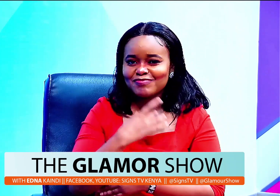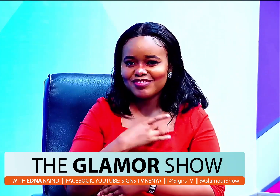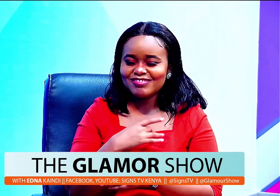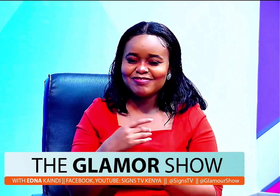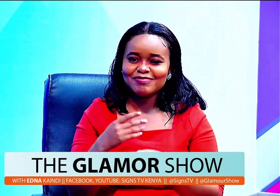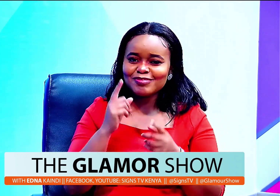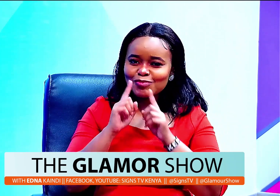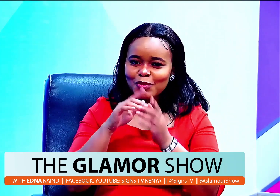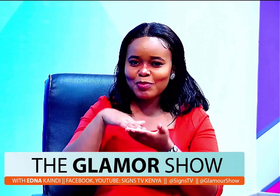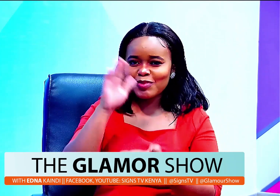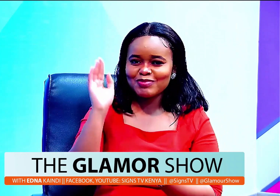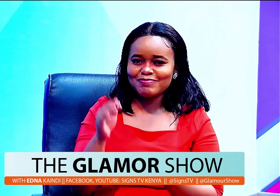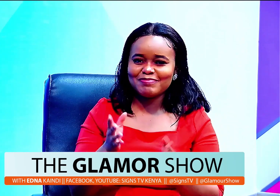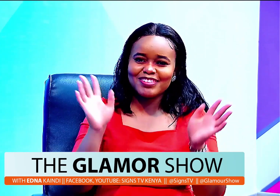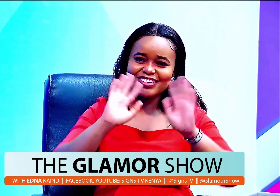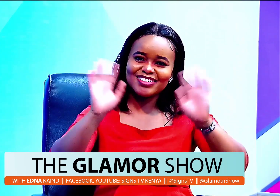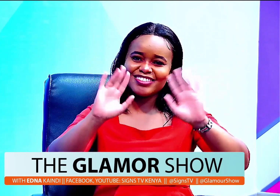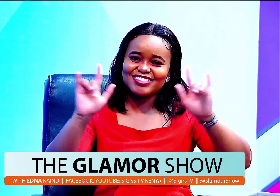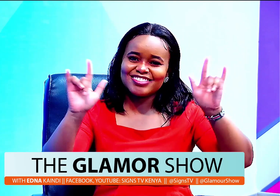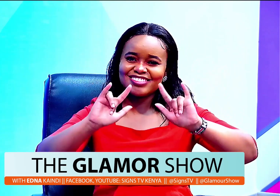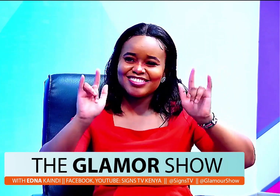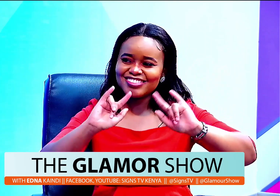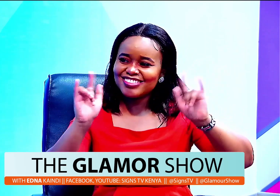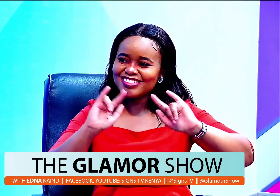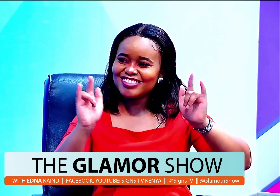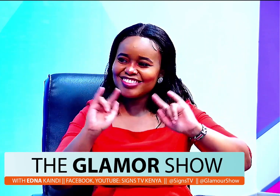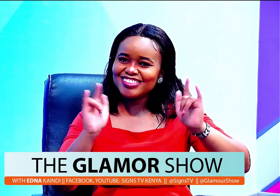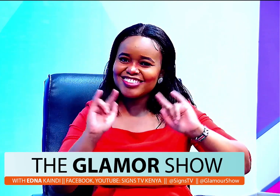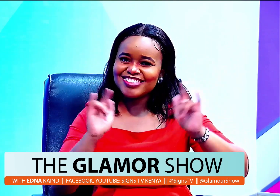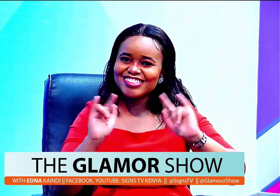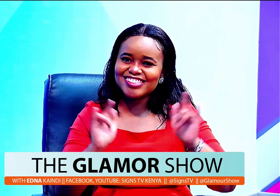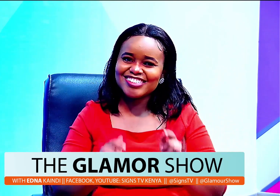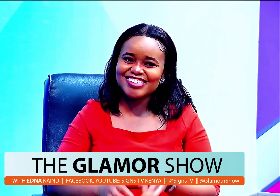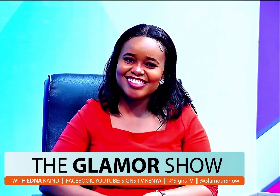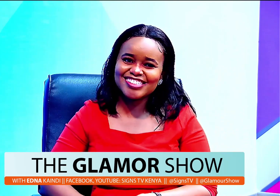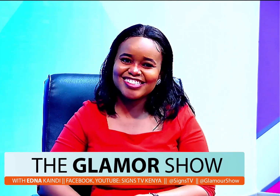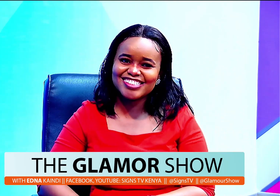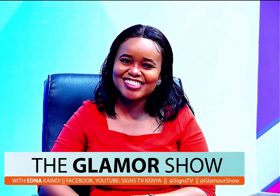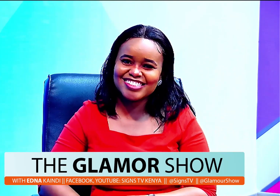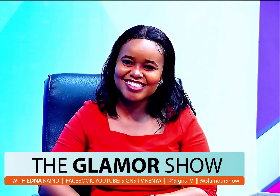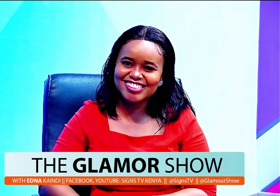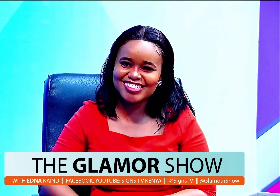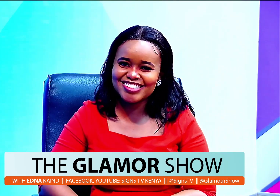you for following us. See you on the other show. Bye bye. I love you.